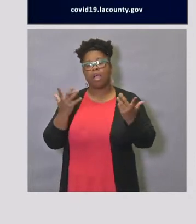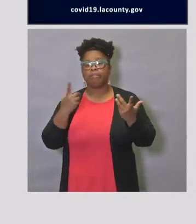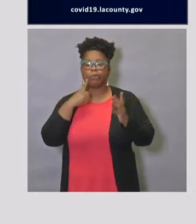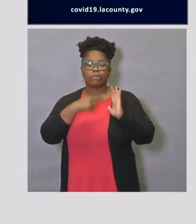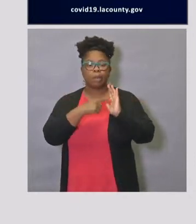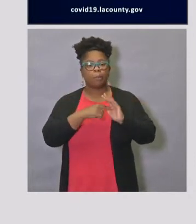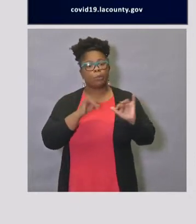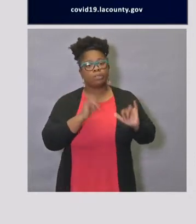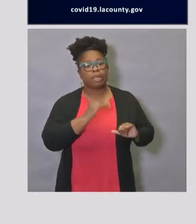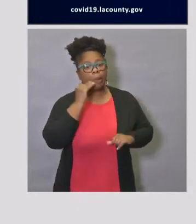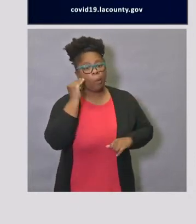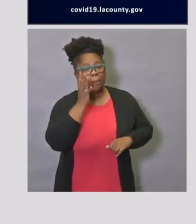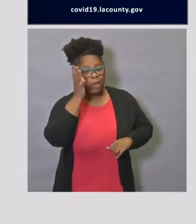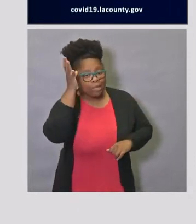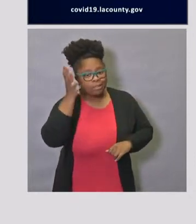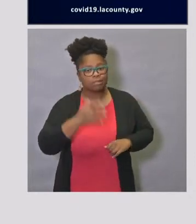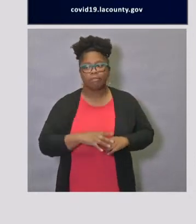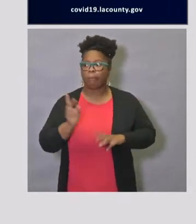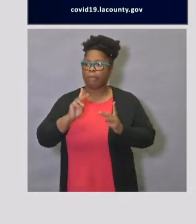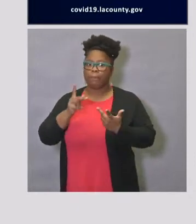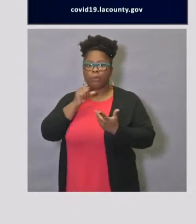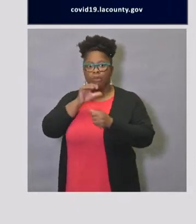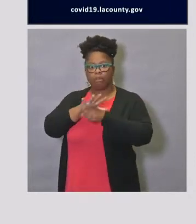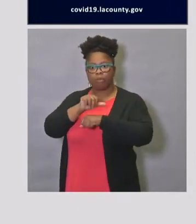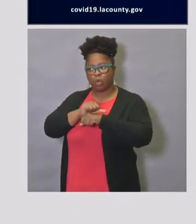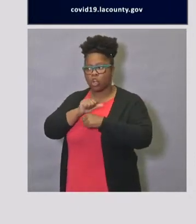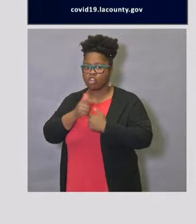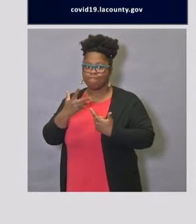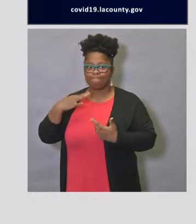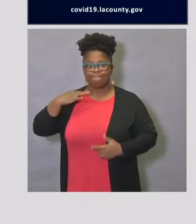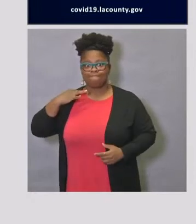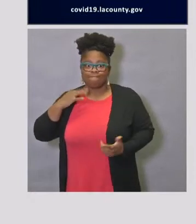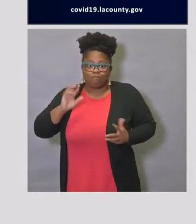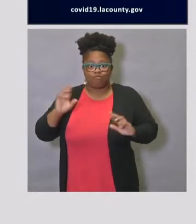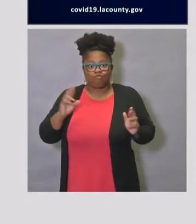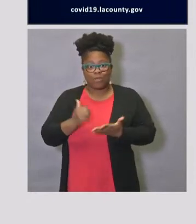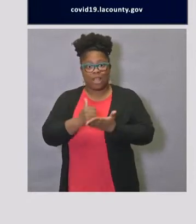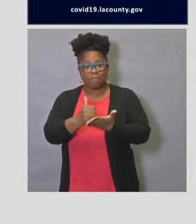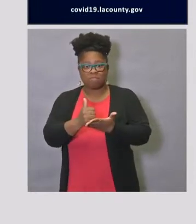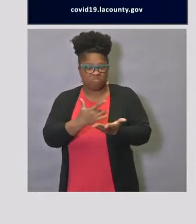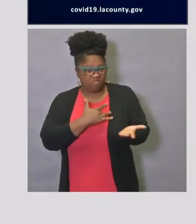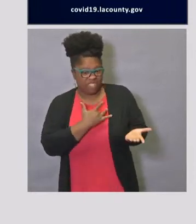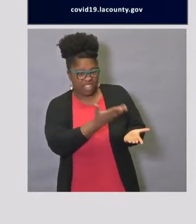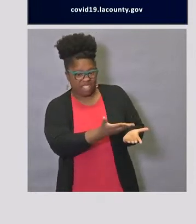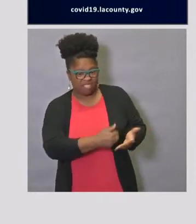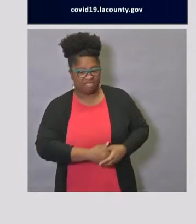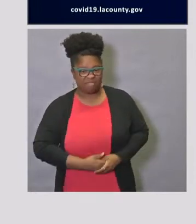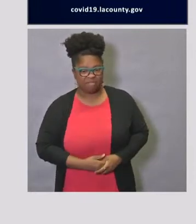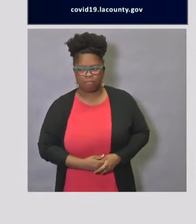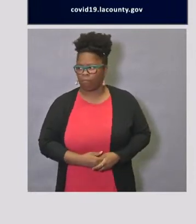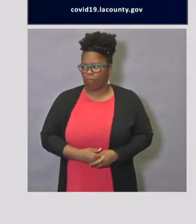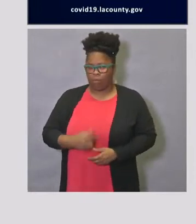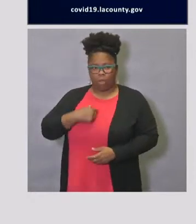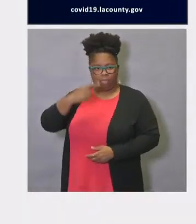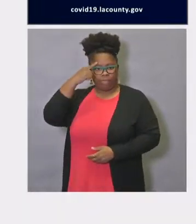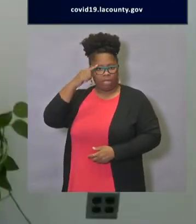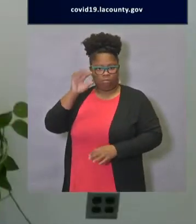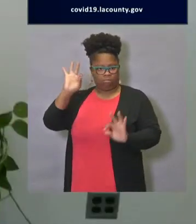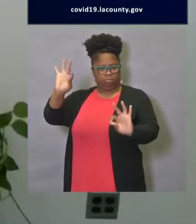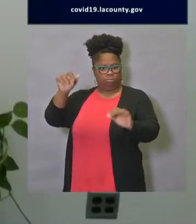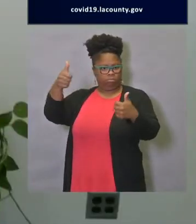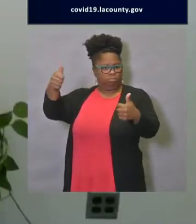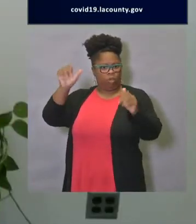or underemployed people who have a lot of time on their hands and they just want to pitch in. I think it's awesome. And I'm going to extend my thanks and